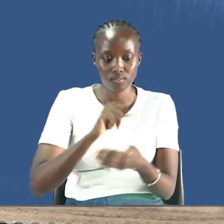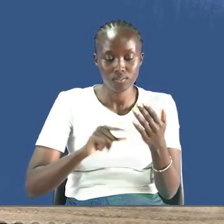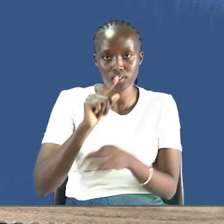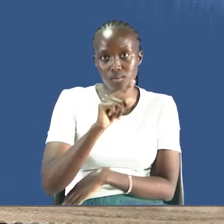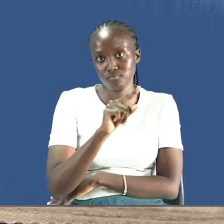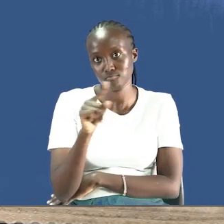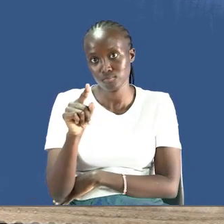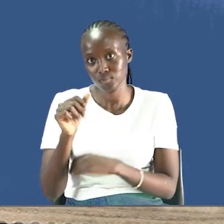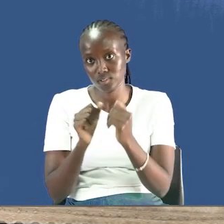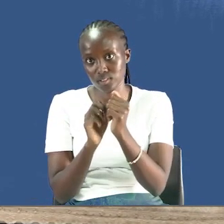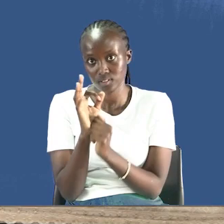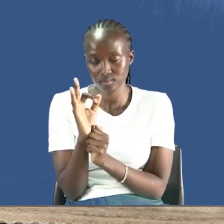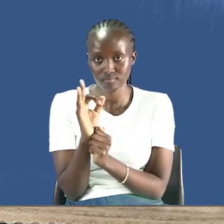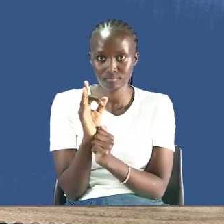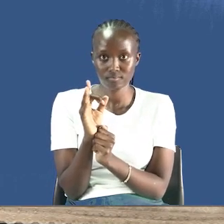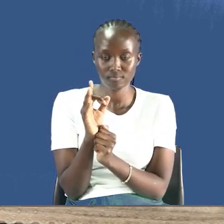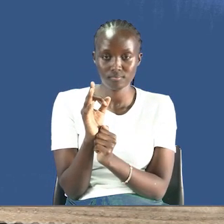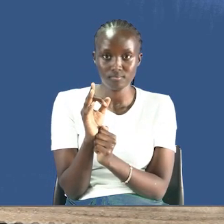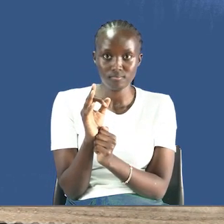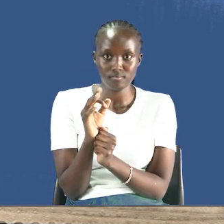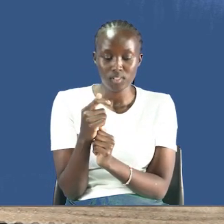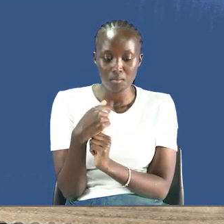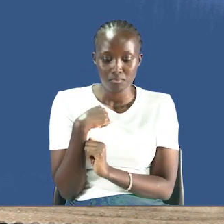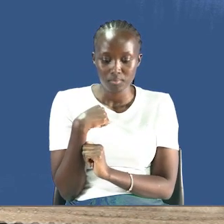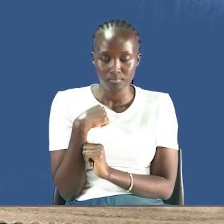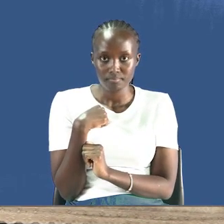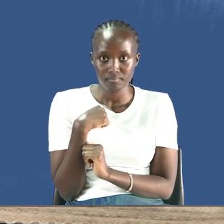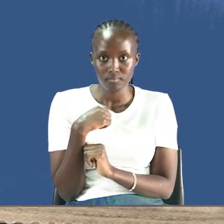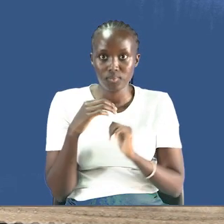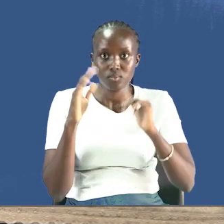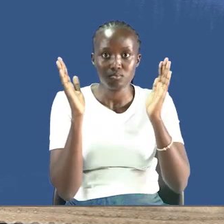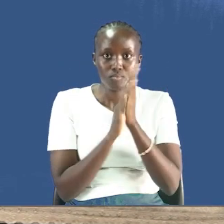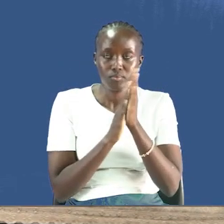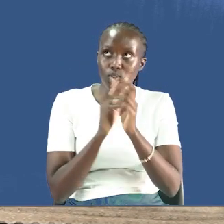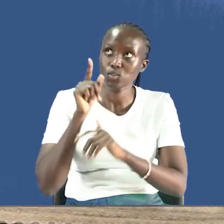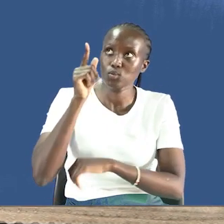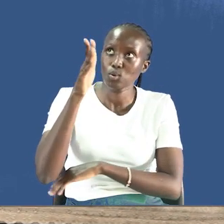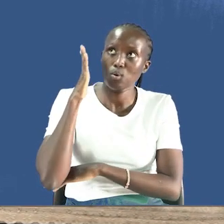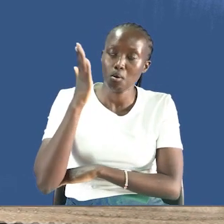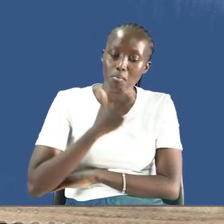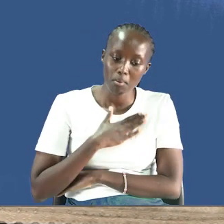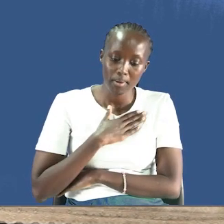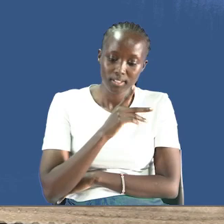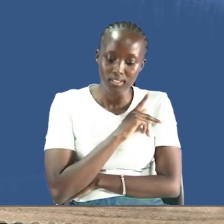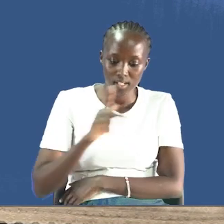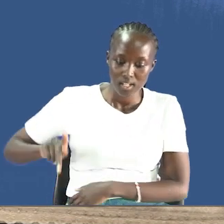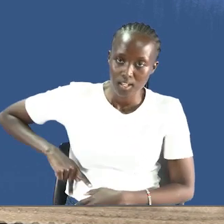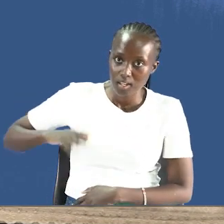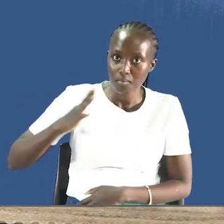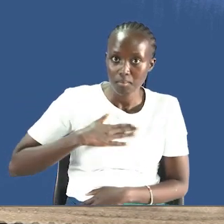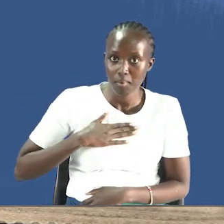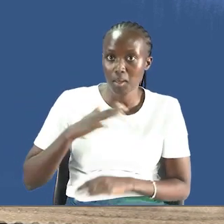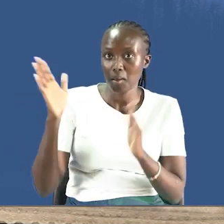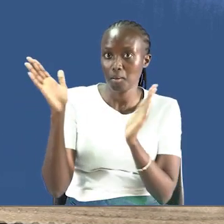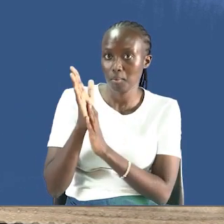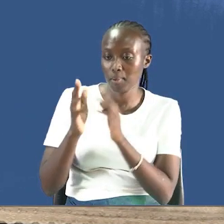verse 13. I will exalt you, my God, the King. I will praise